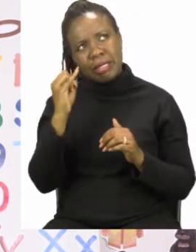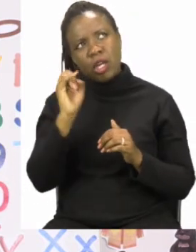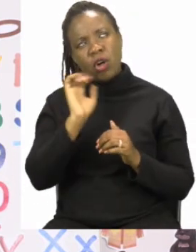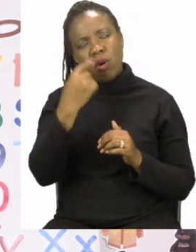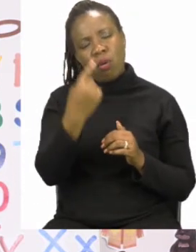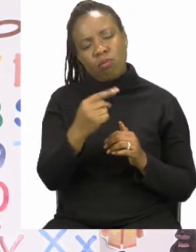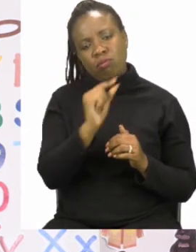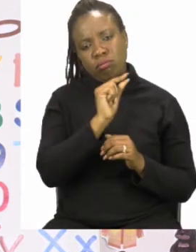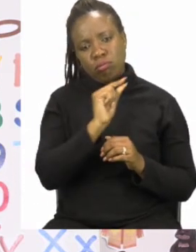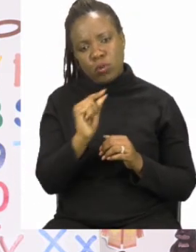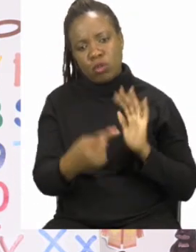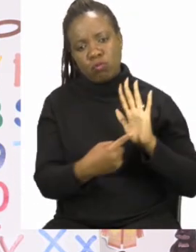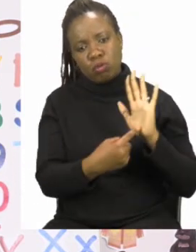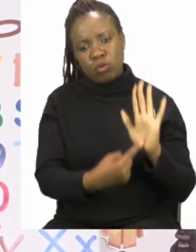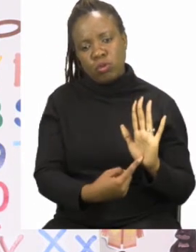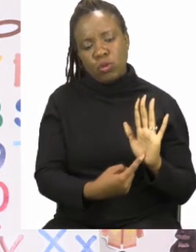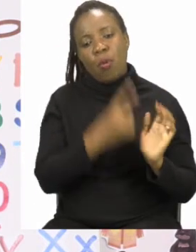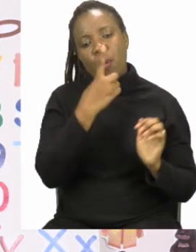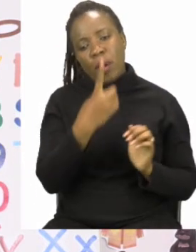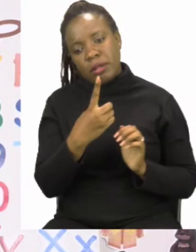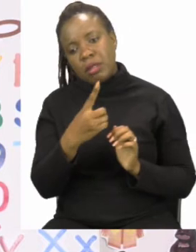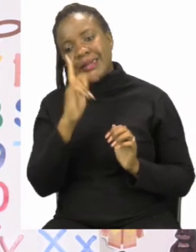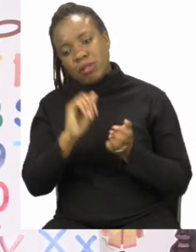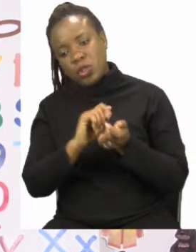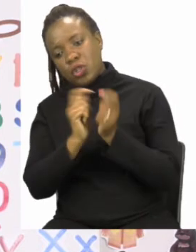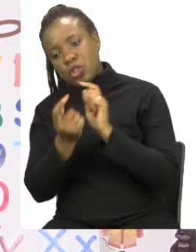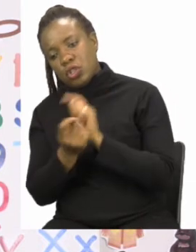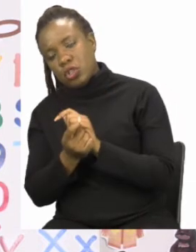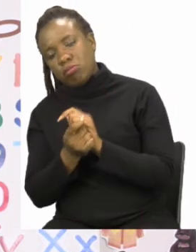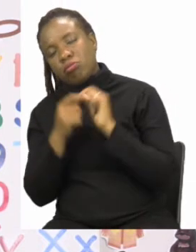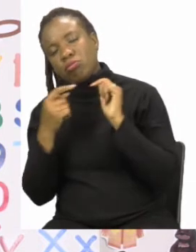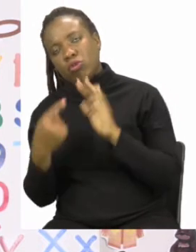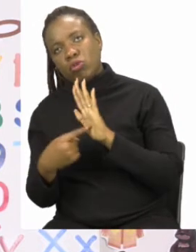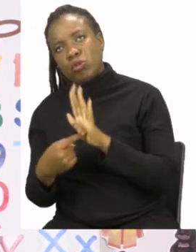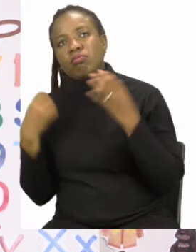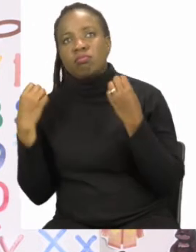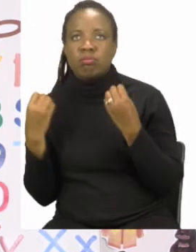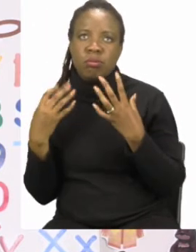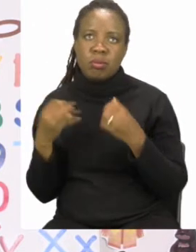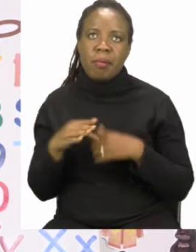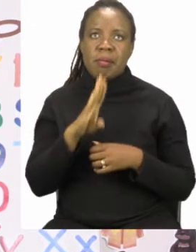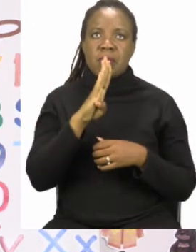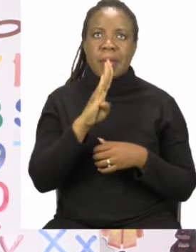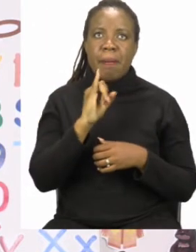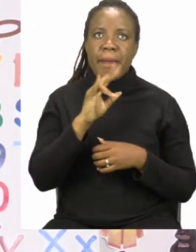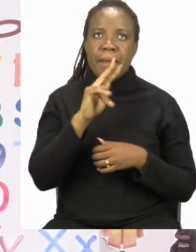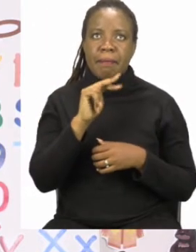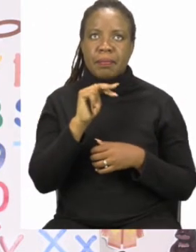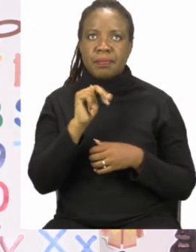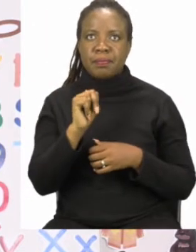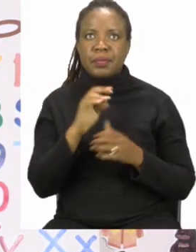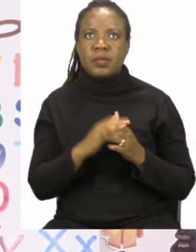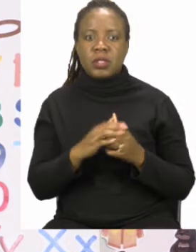to plurals. So we have the word bin. Now a bin is something we know. It is the one